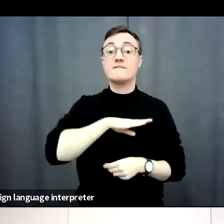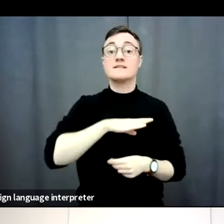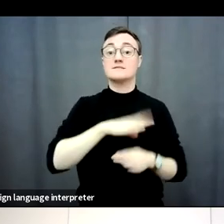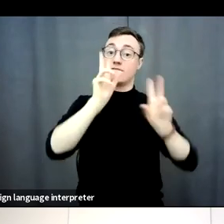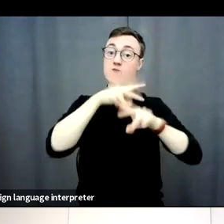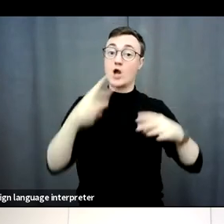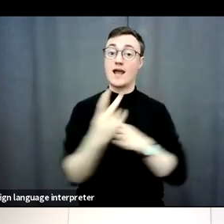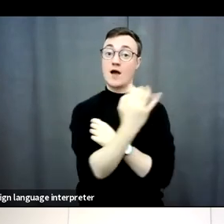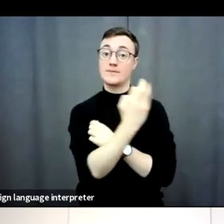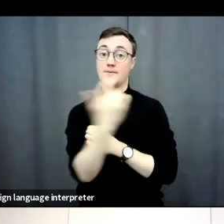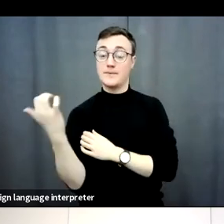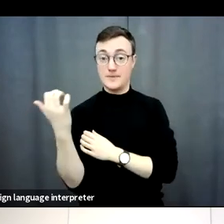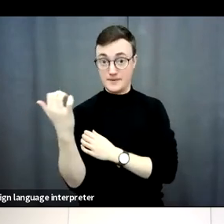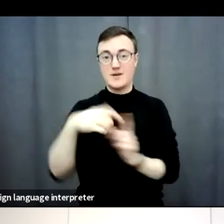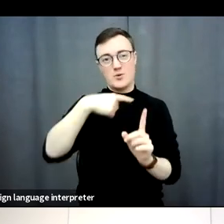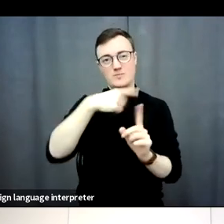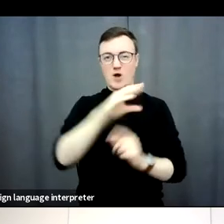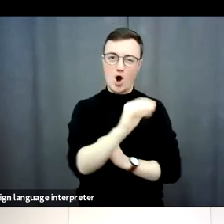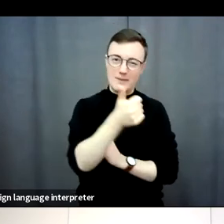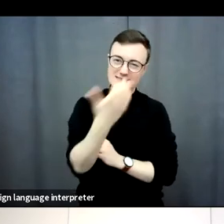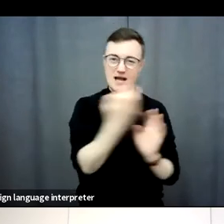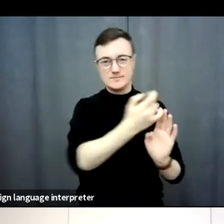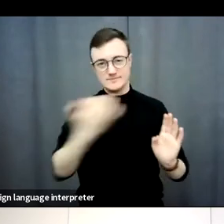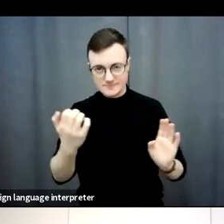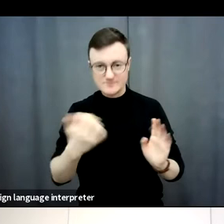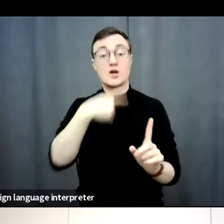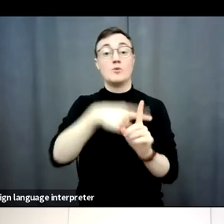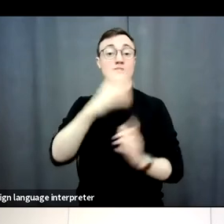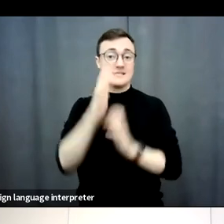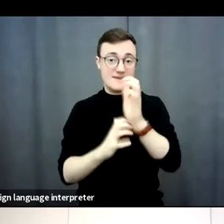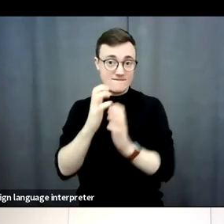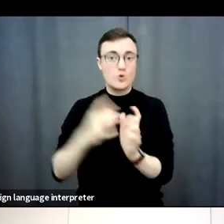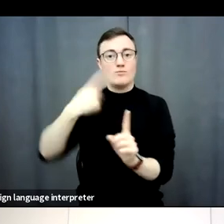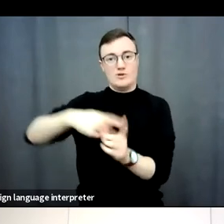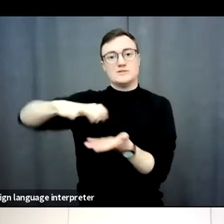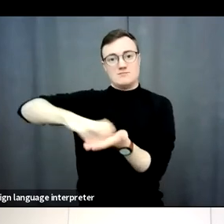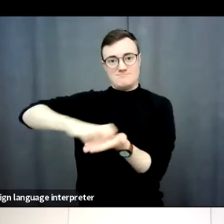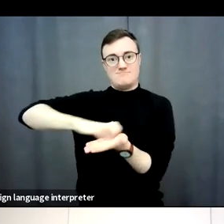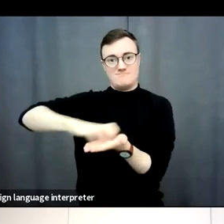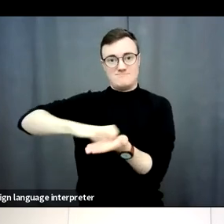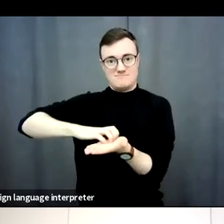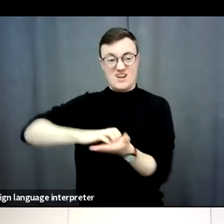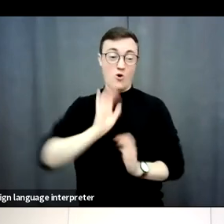numbers on the bricks, and countries they receive their national letters.